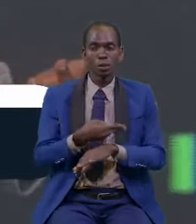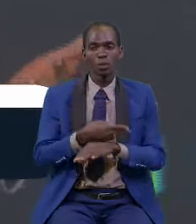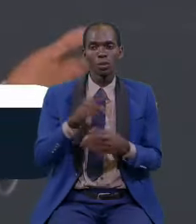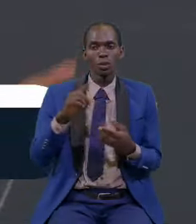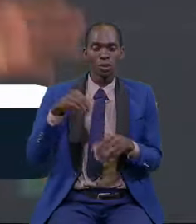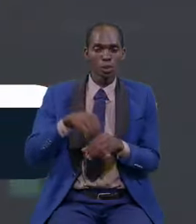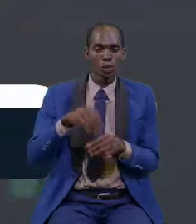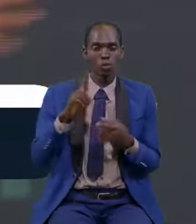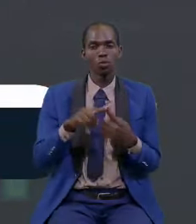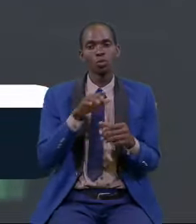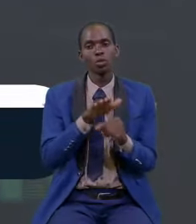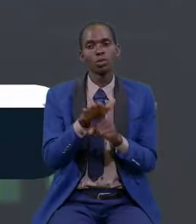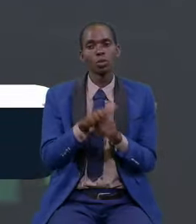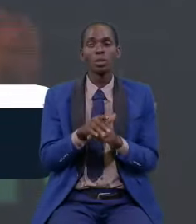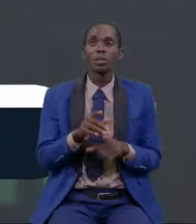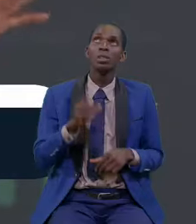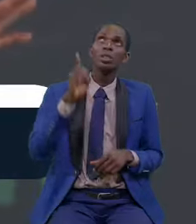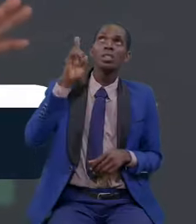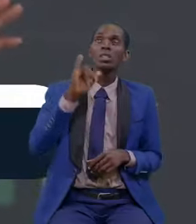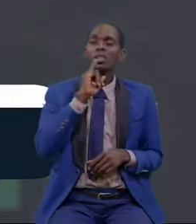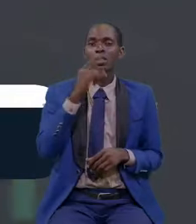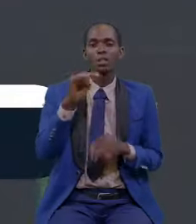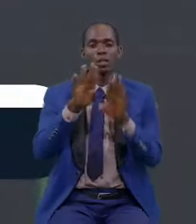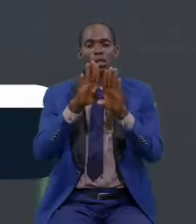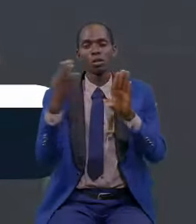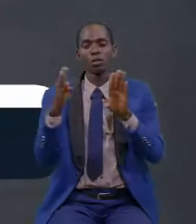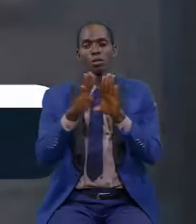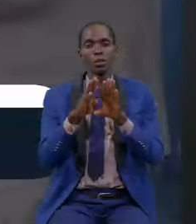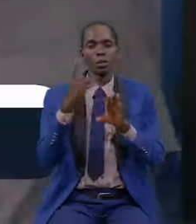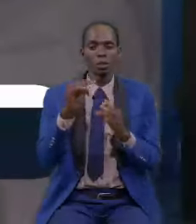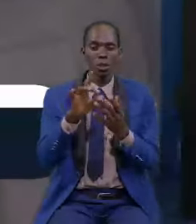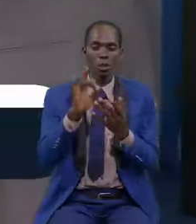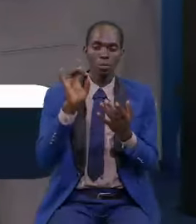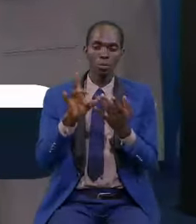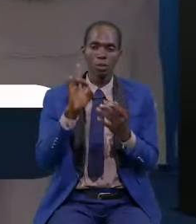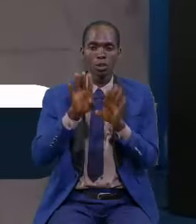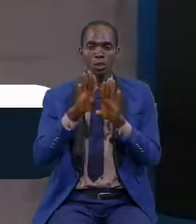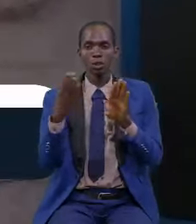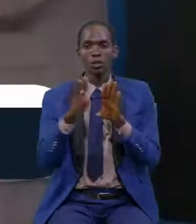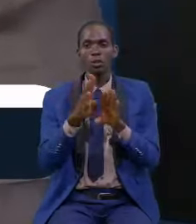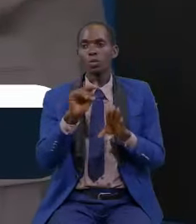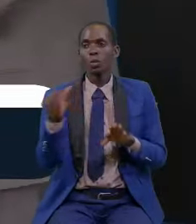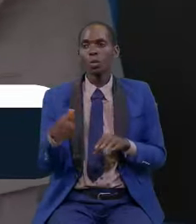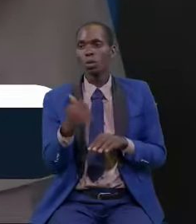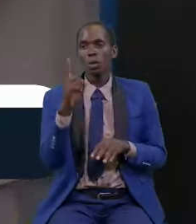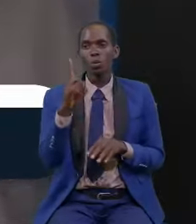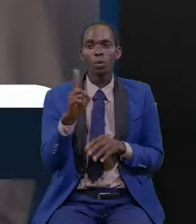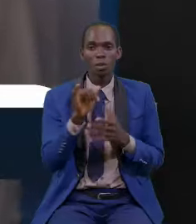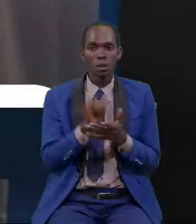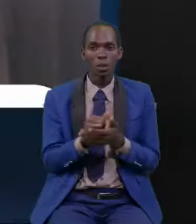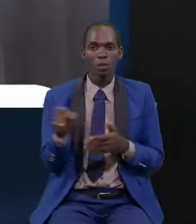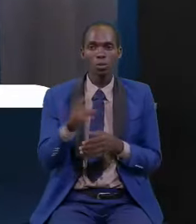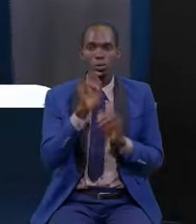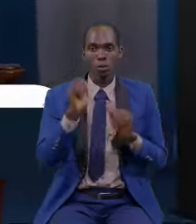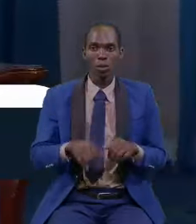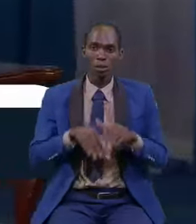door, the appointed door. There's no other door by which we can enter into the presence